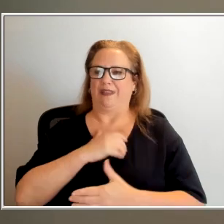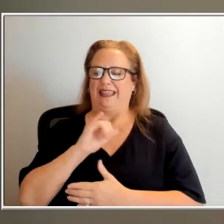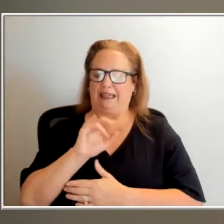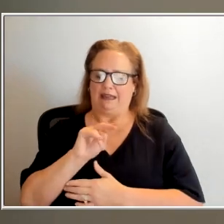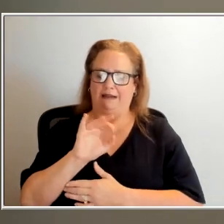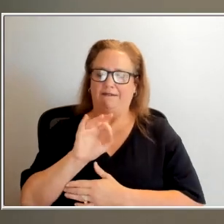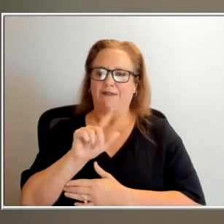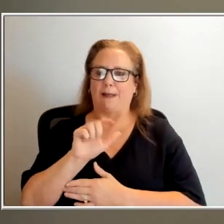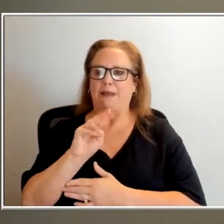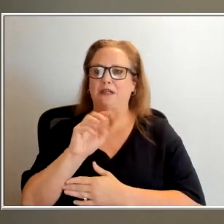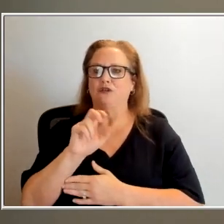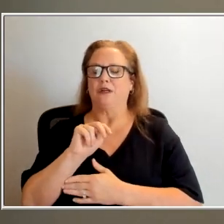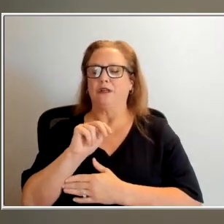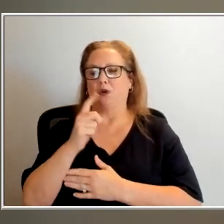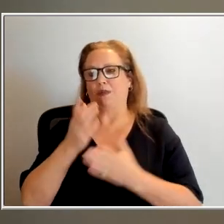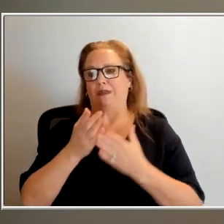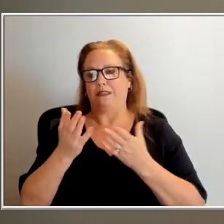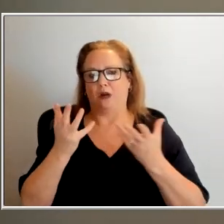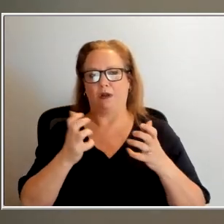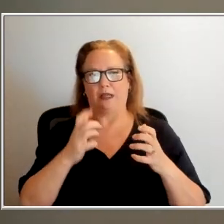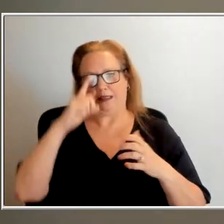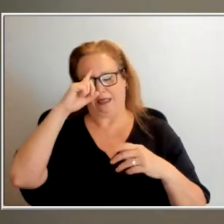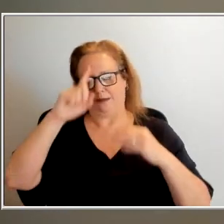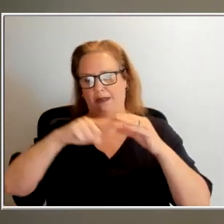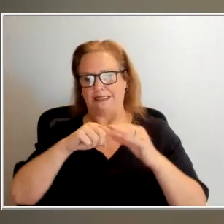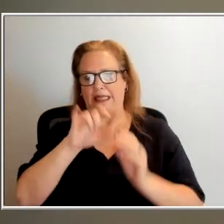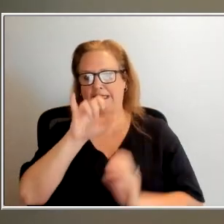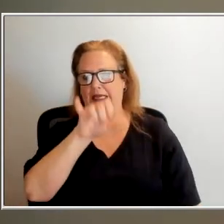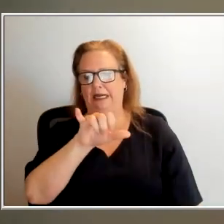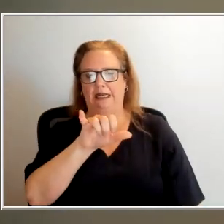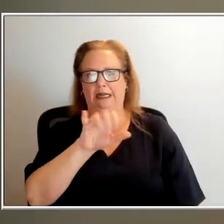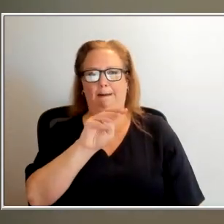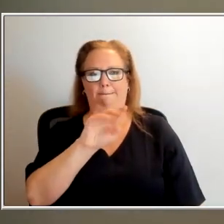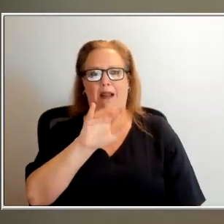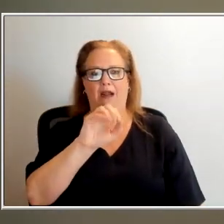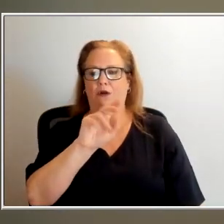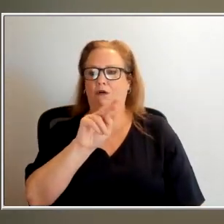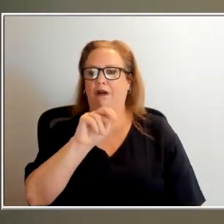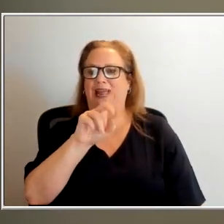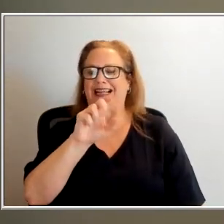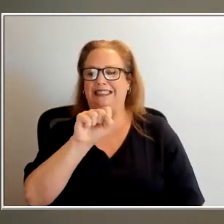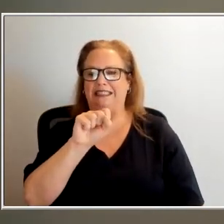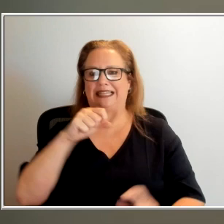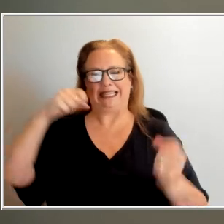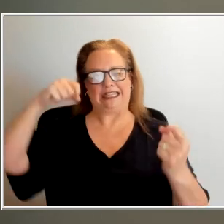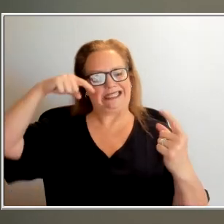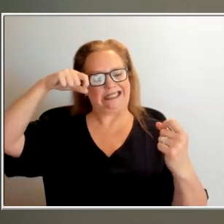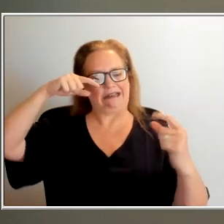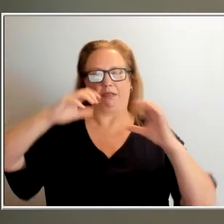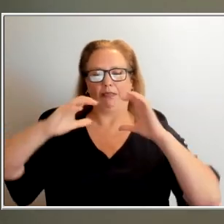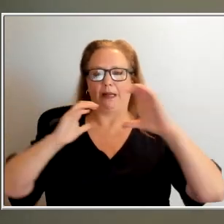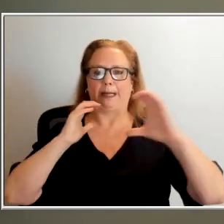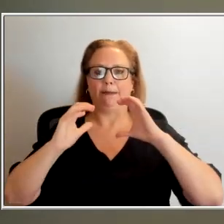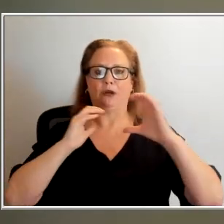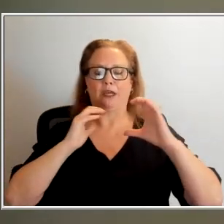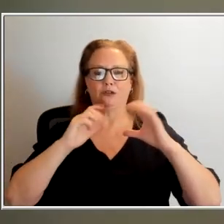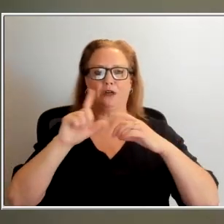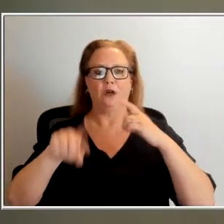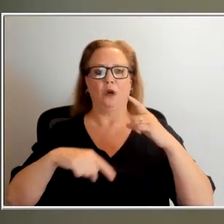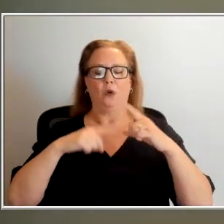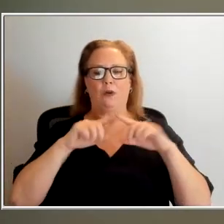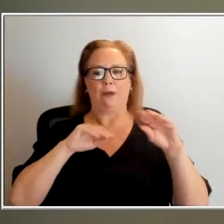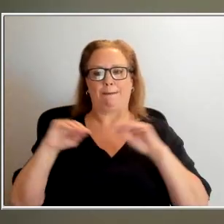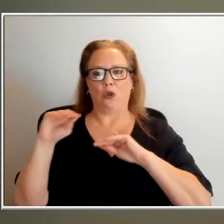So one of the things that I want us to think about when we're thinking about myokines is they come, this signal, this communication, when we